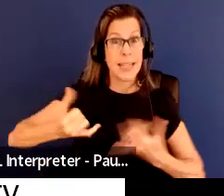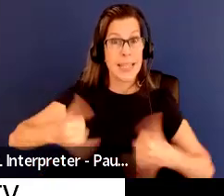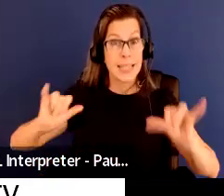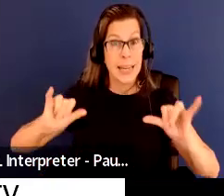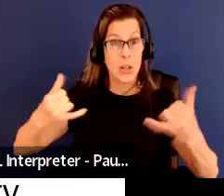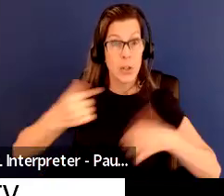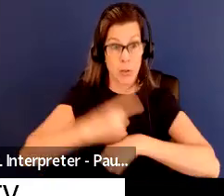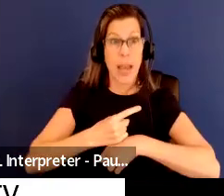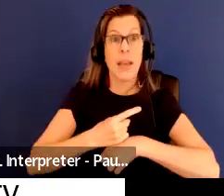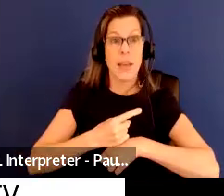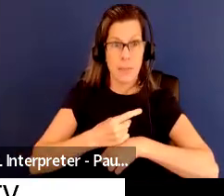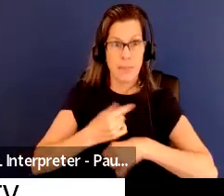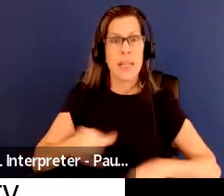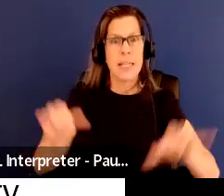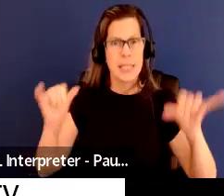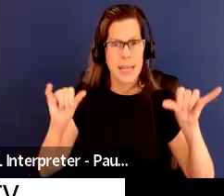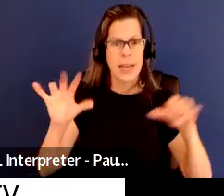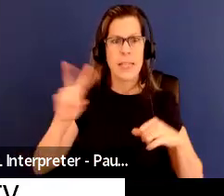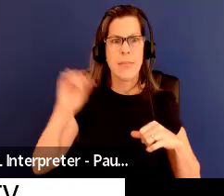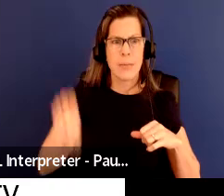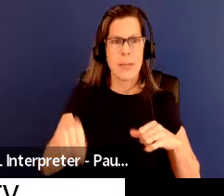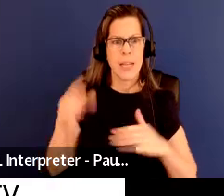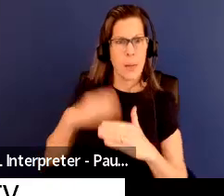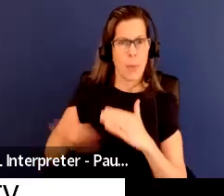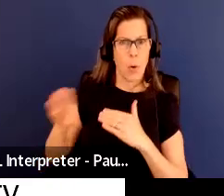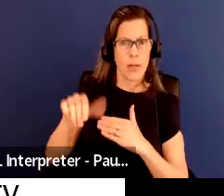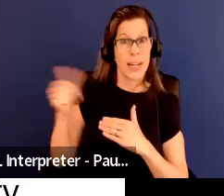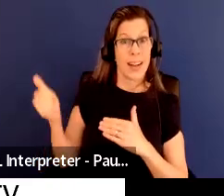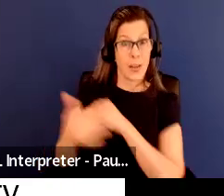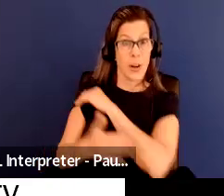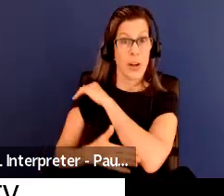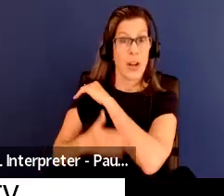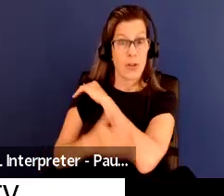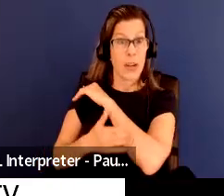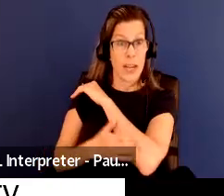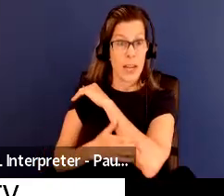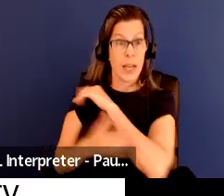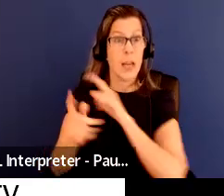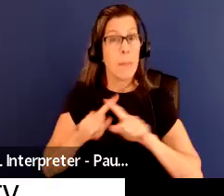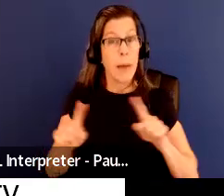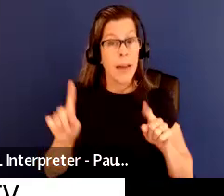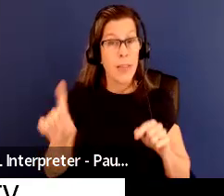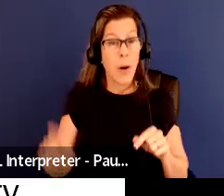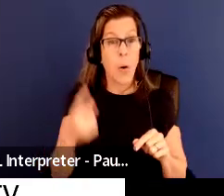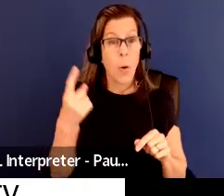present day. And still 70% are born in another country. And yet the only